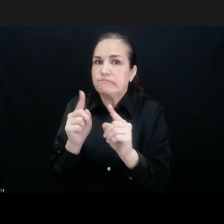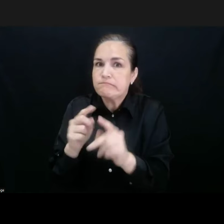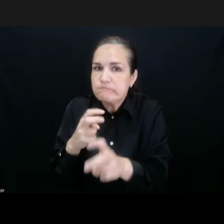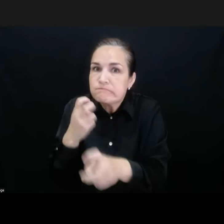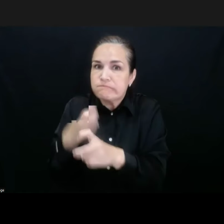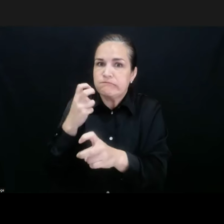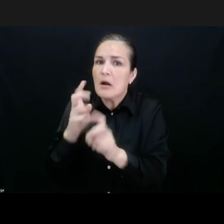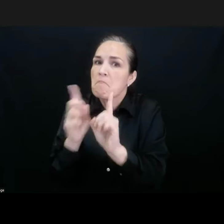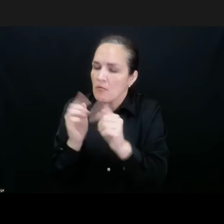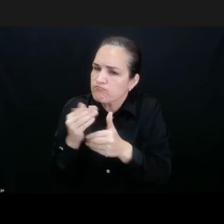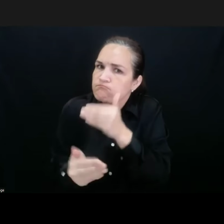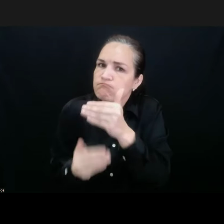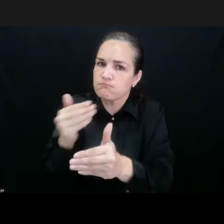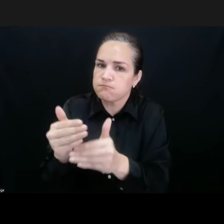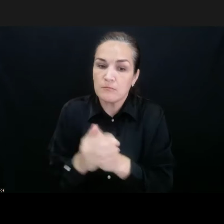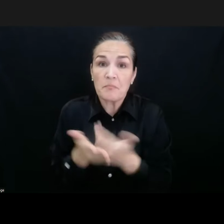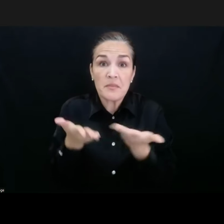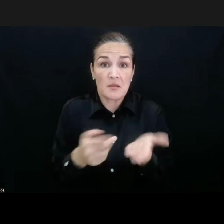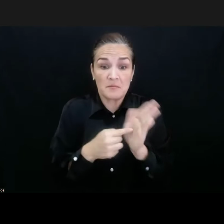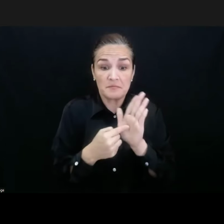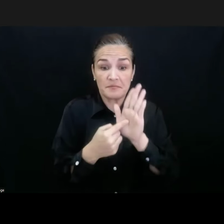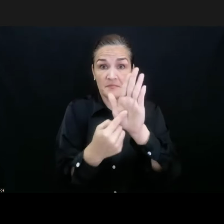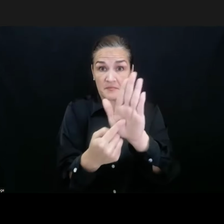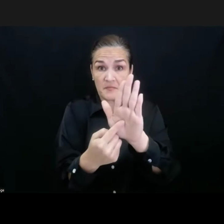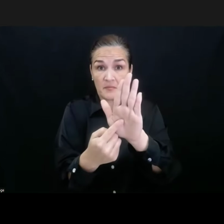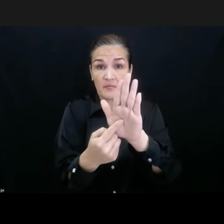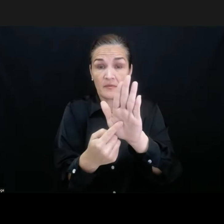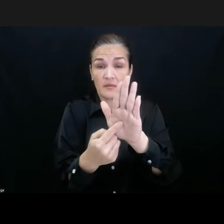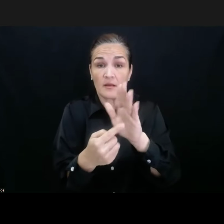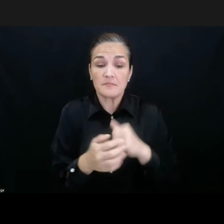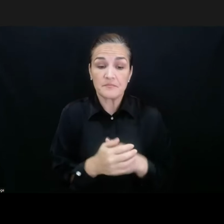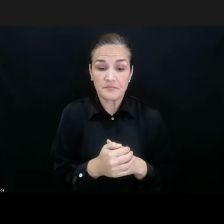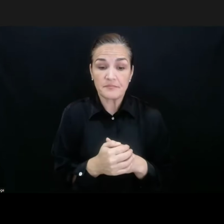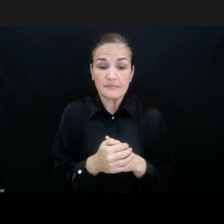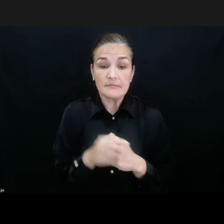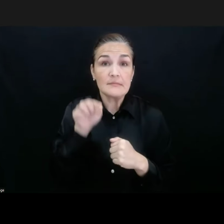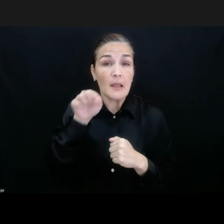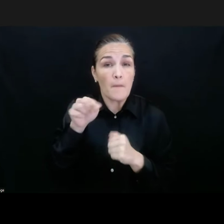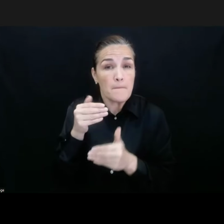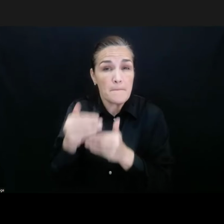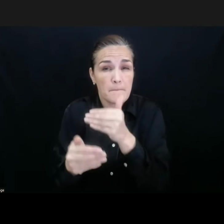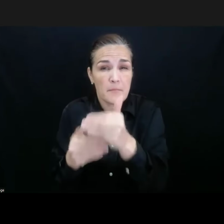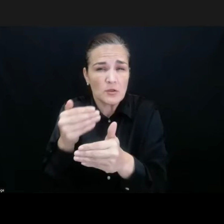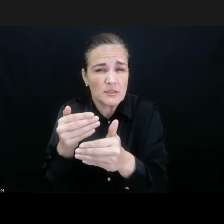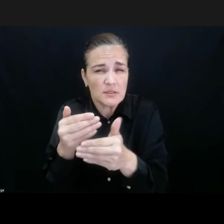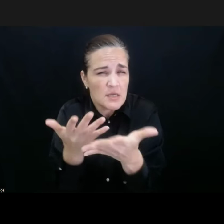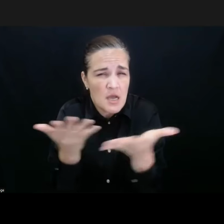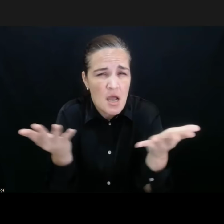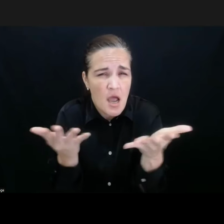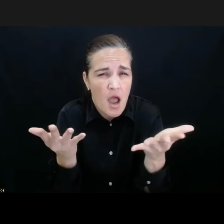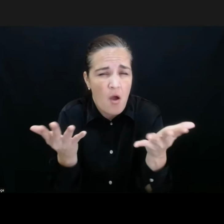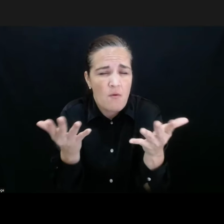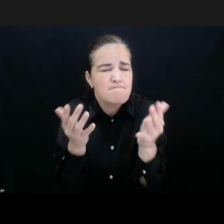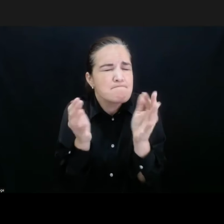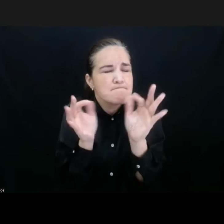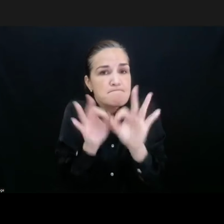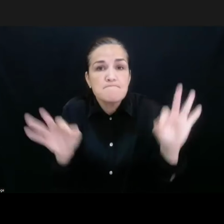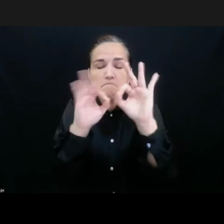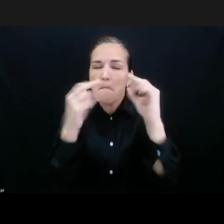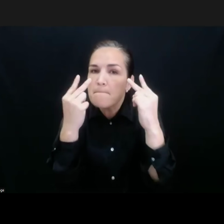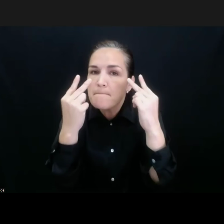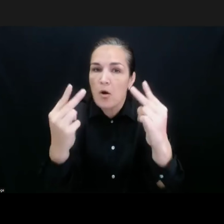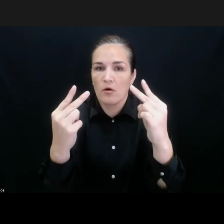say, the key defining attribute of this process, I would tell you partnership. Partnership is something that truly powered our work